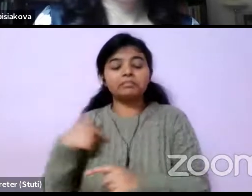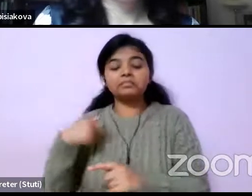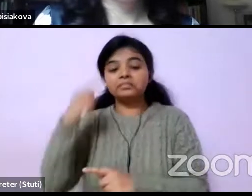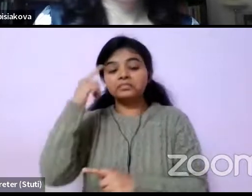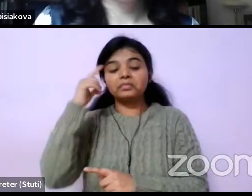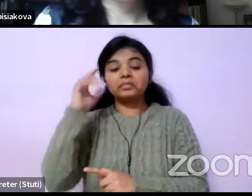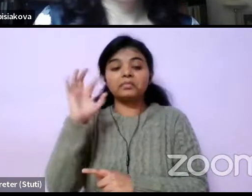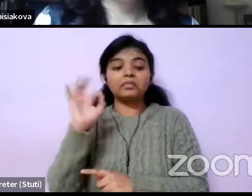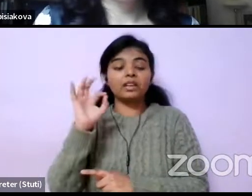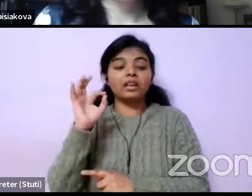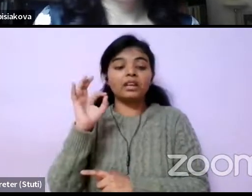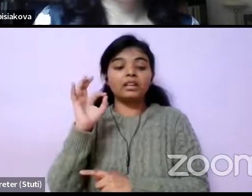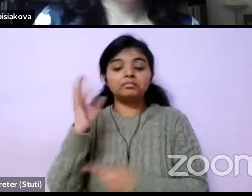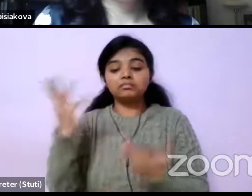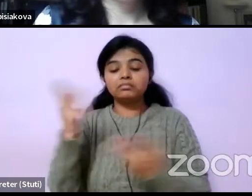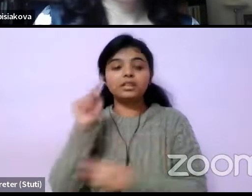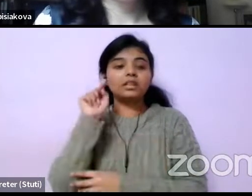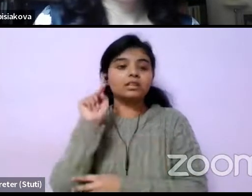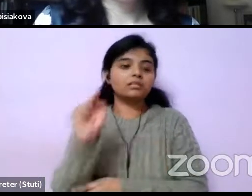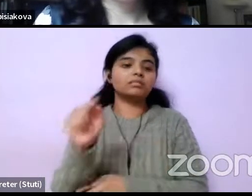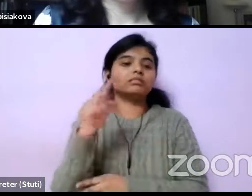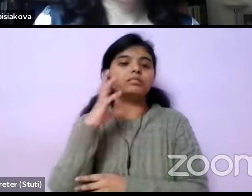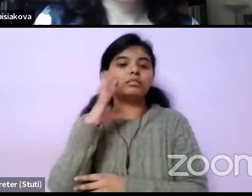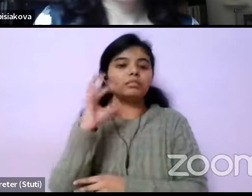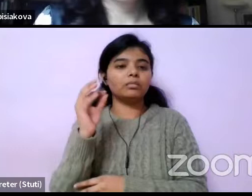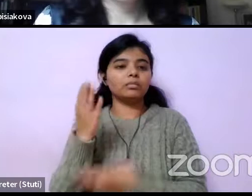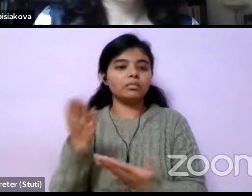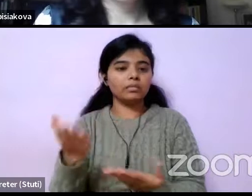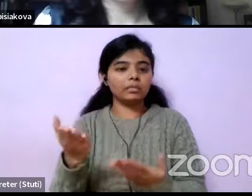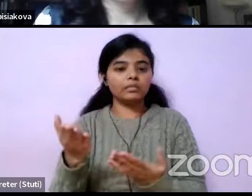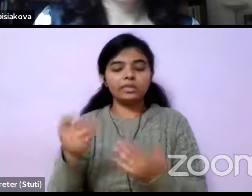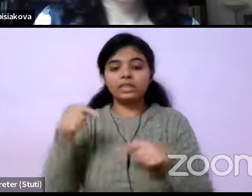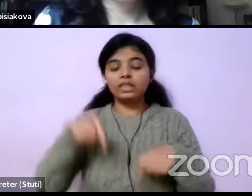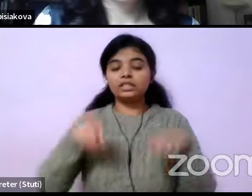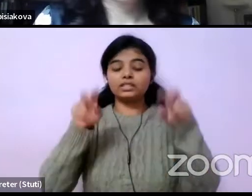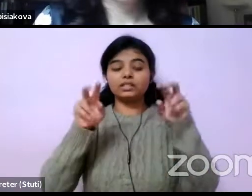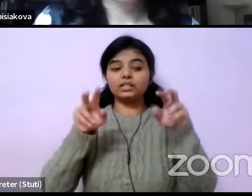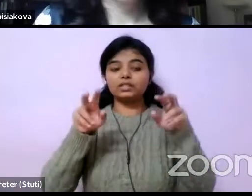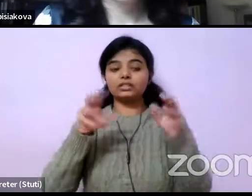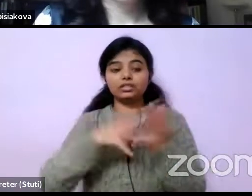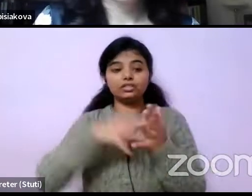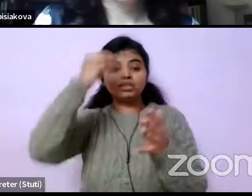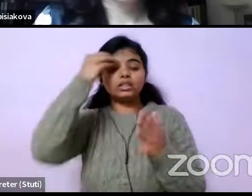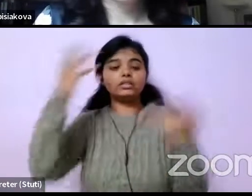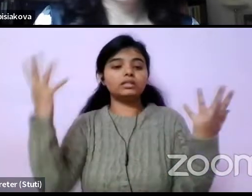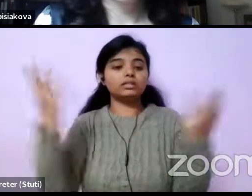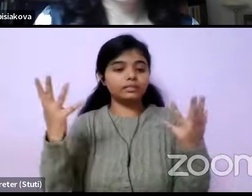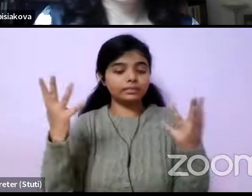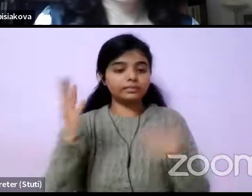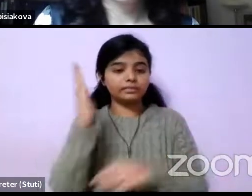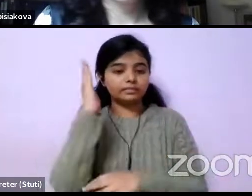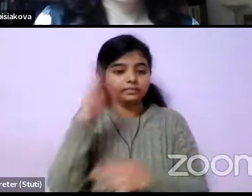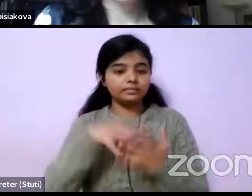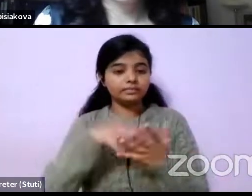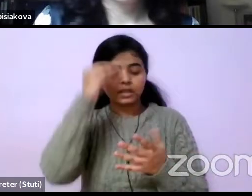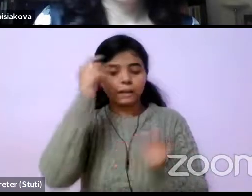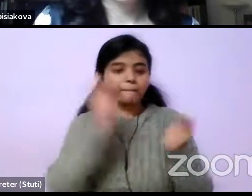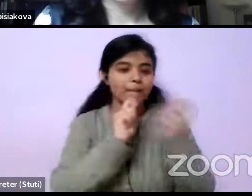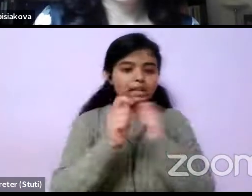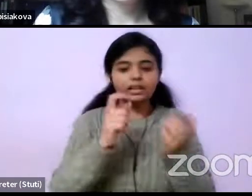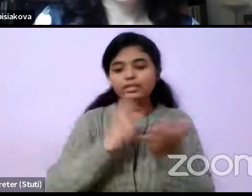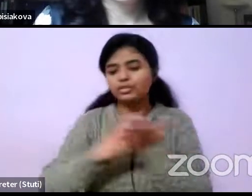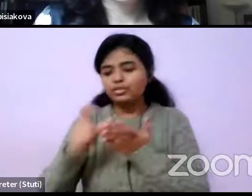should be able to take away from this session. The fact that how do we use media,